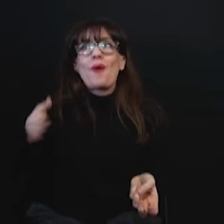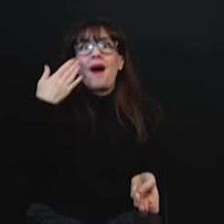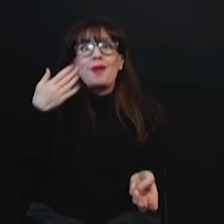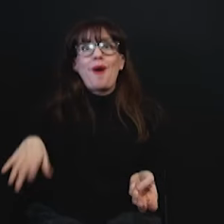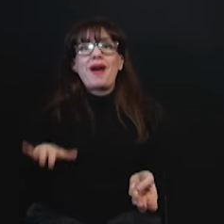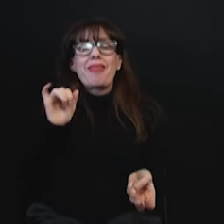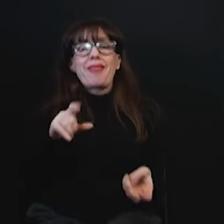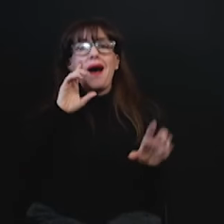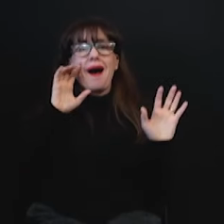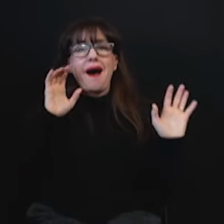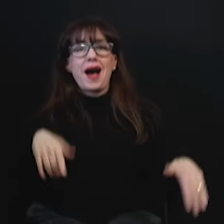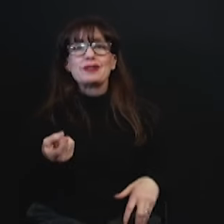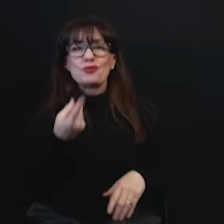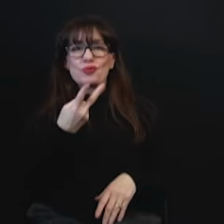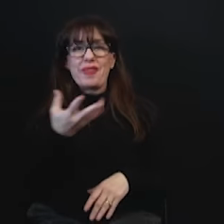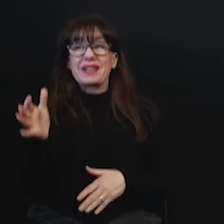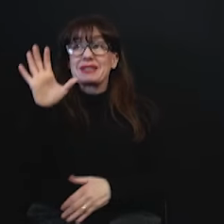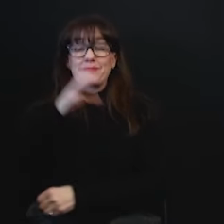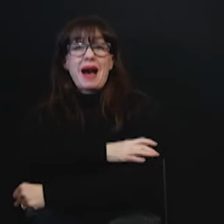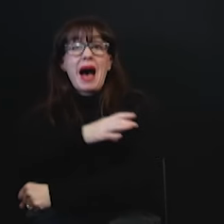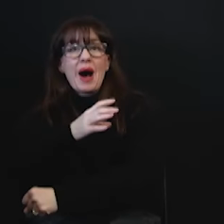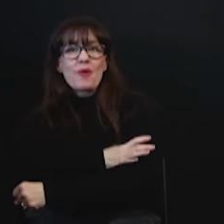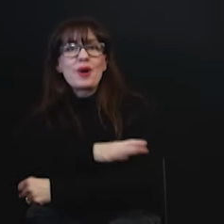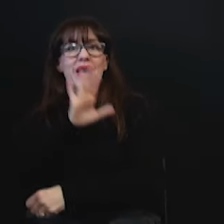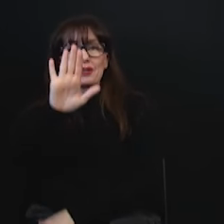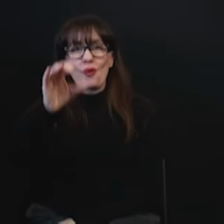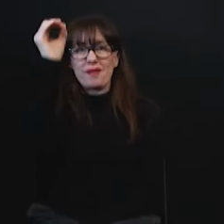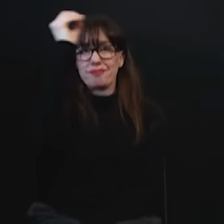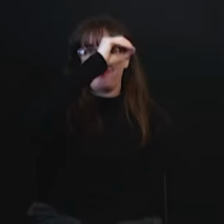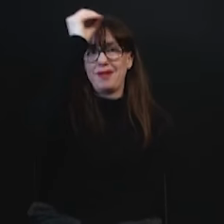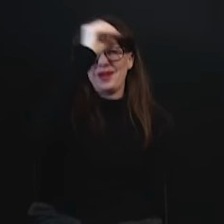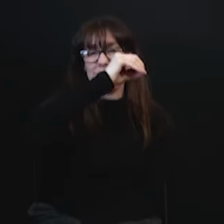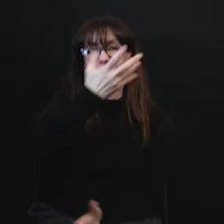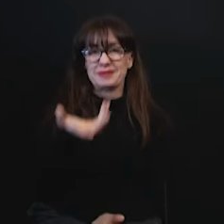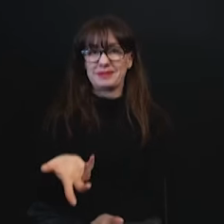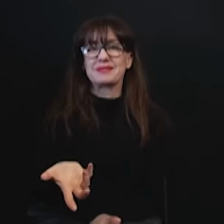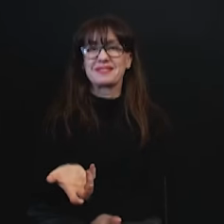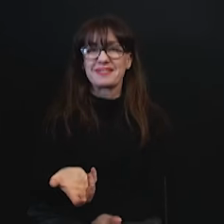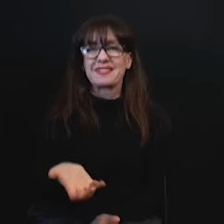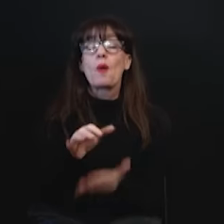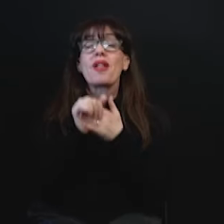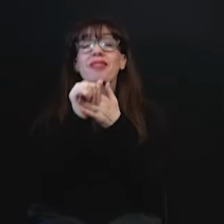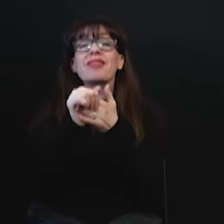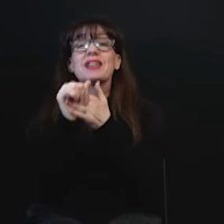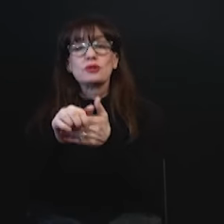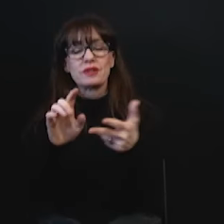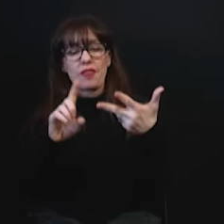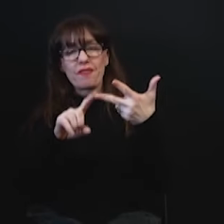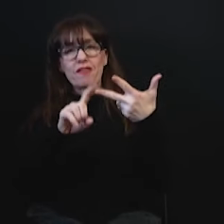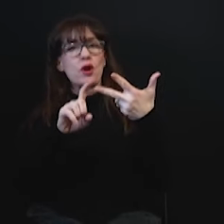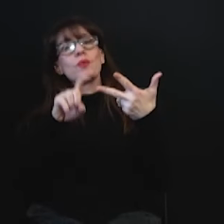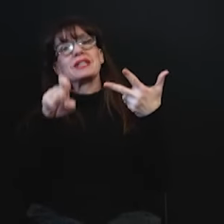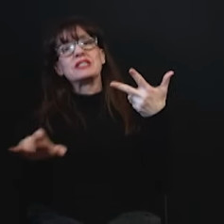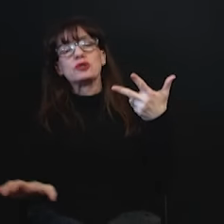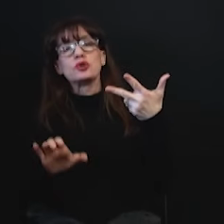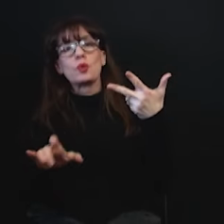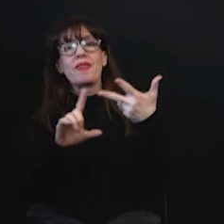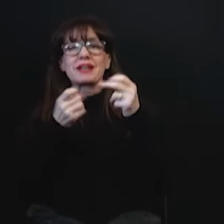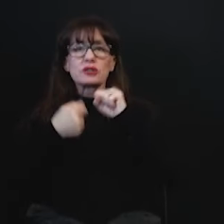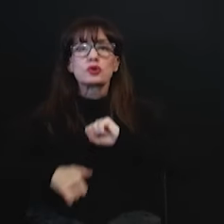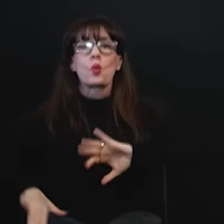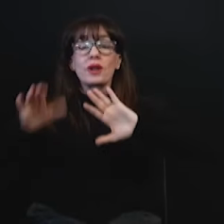you'll be amazed at two things, both his power and your ignorance. And that will lead you into the third thing that we need to do, which is